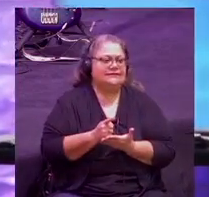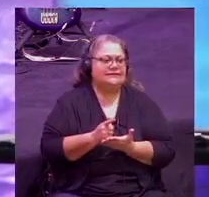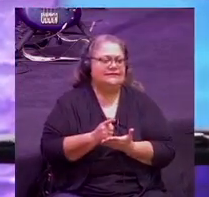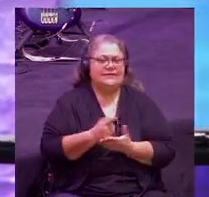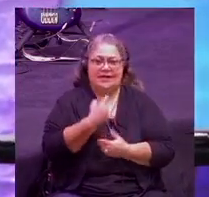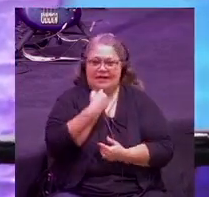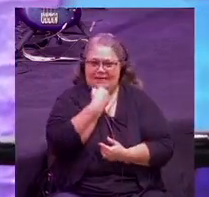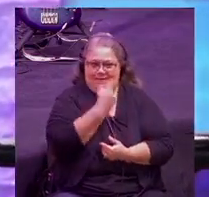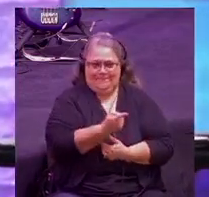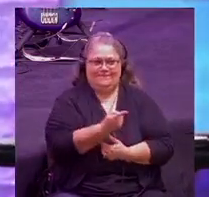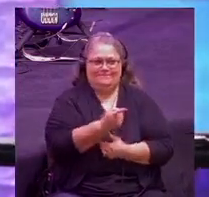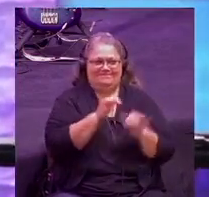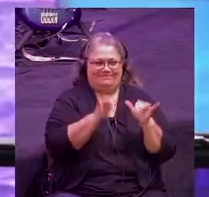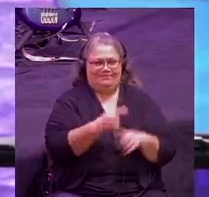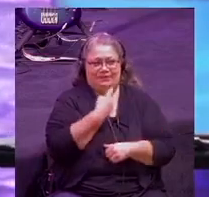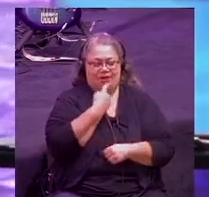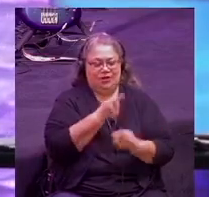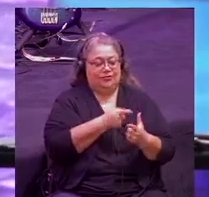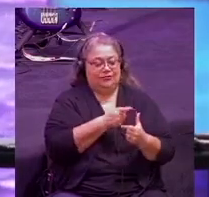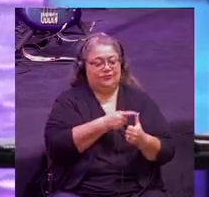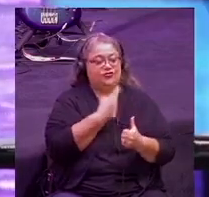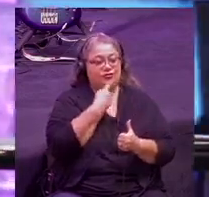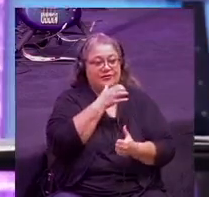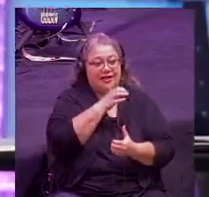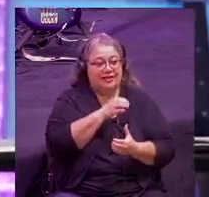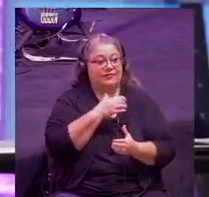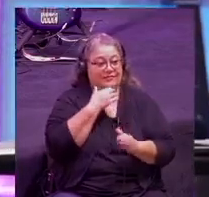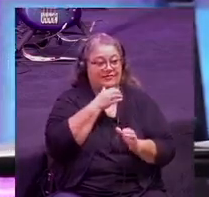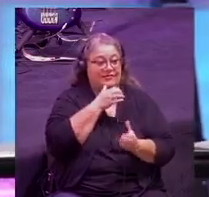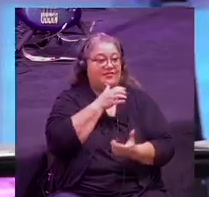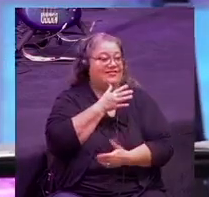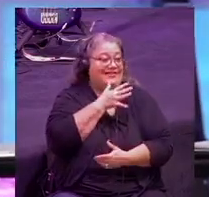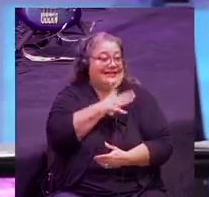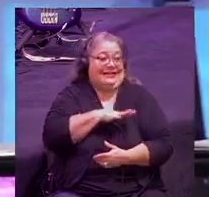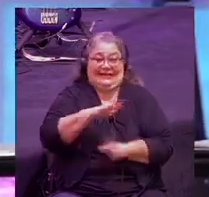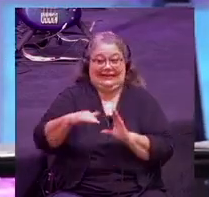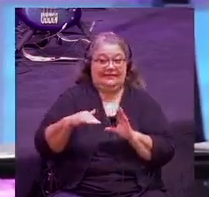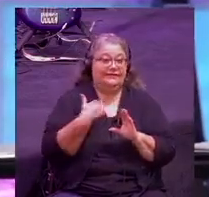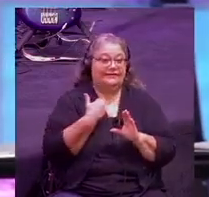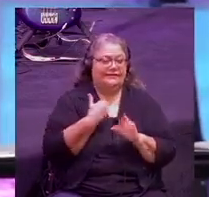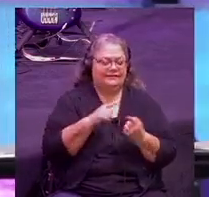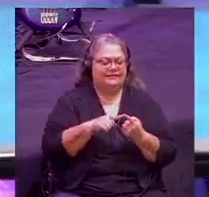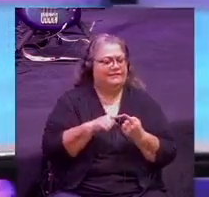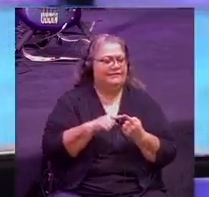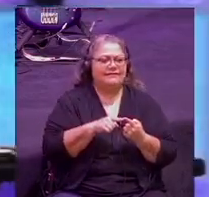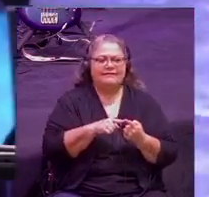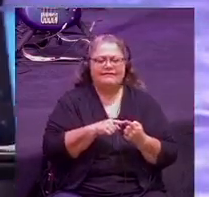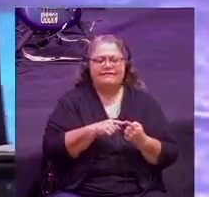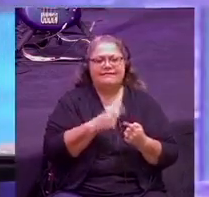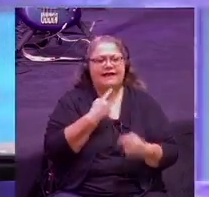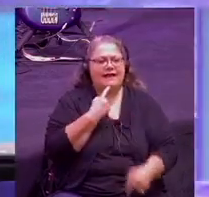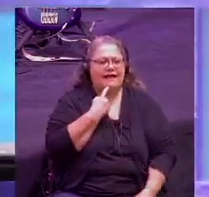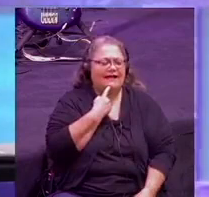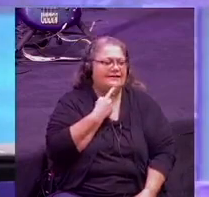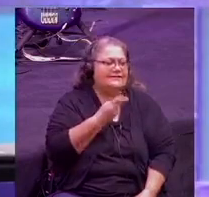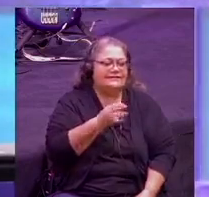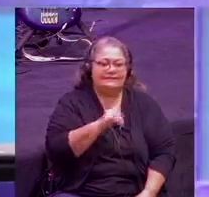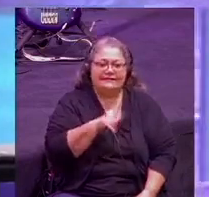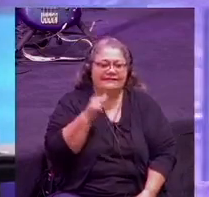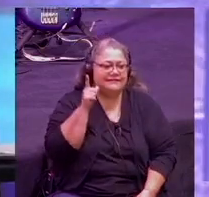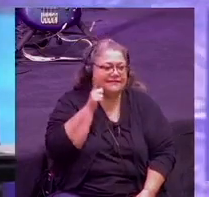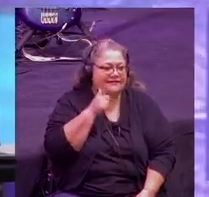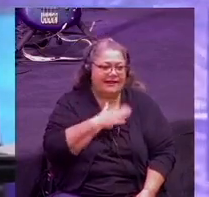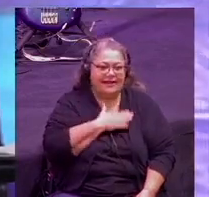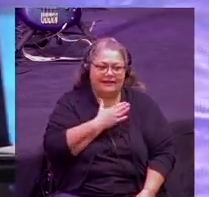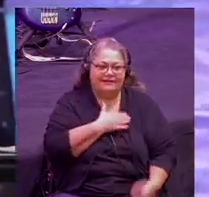I told both of them. I told the lady that emailed me. I said, hey, listen up. I am so glad that you're watching online. If you